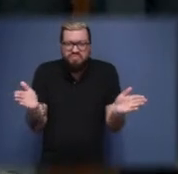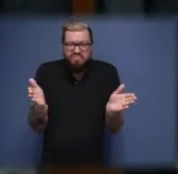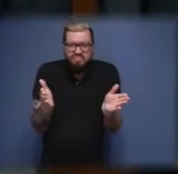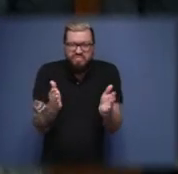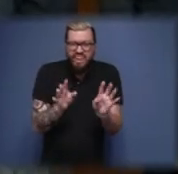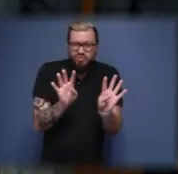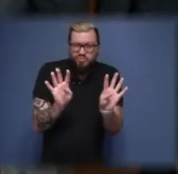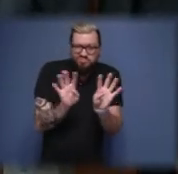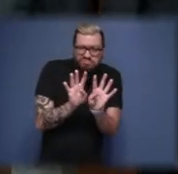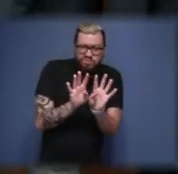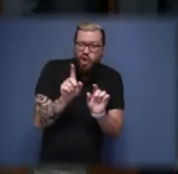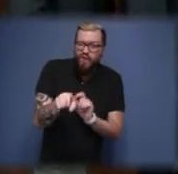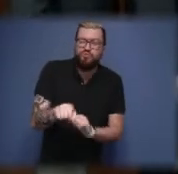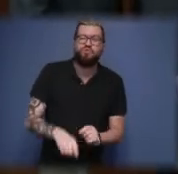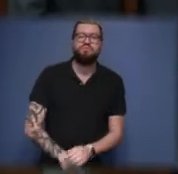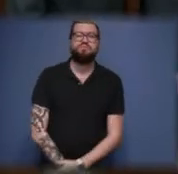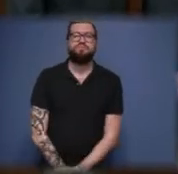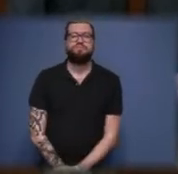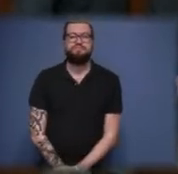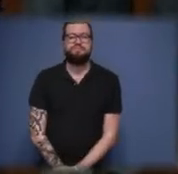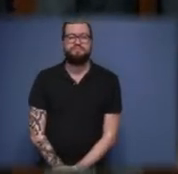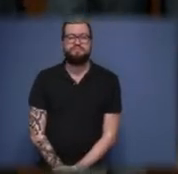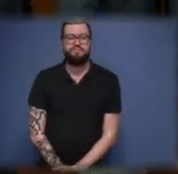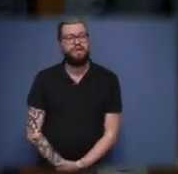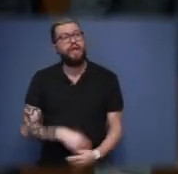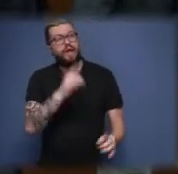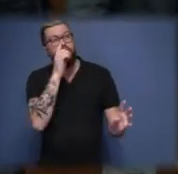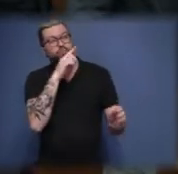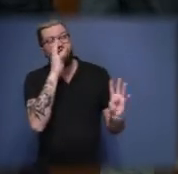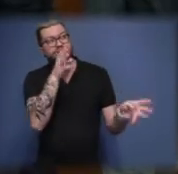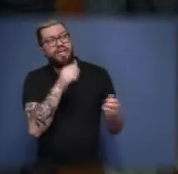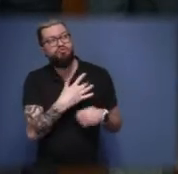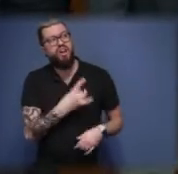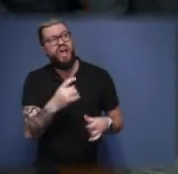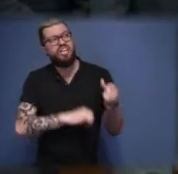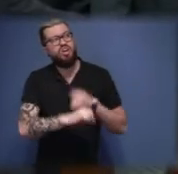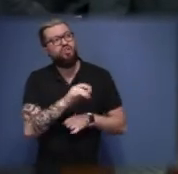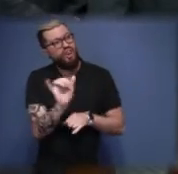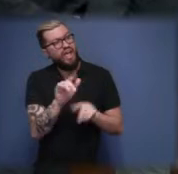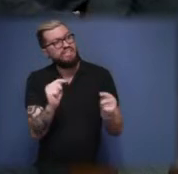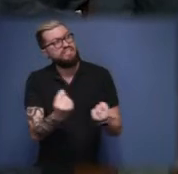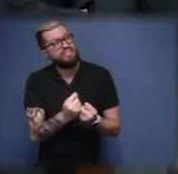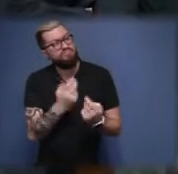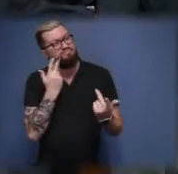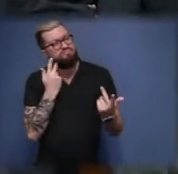though. Pretend you like each other. Like a team.